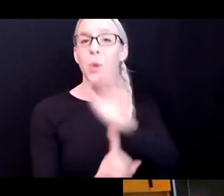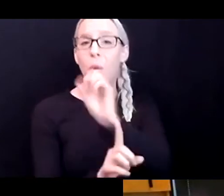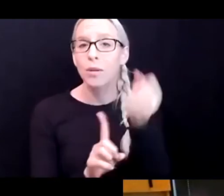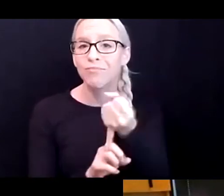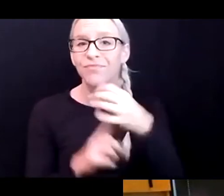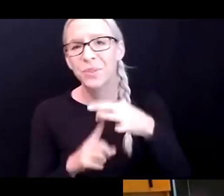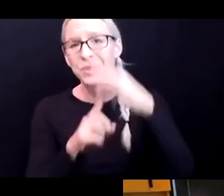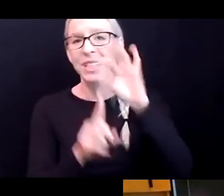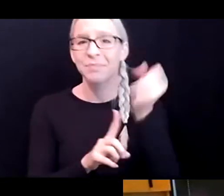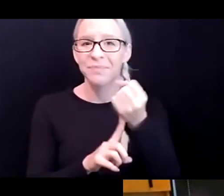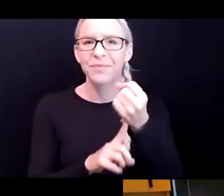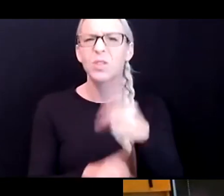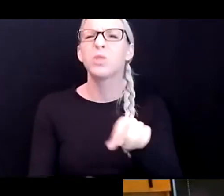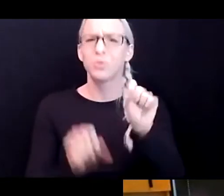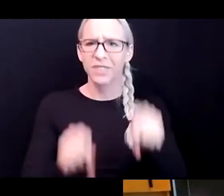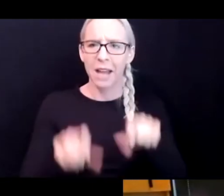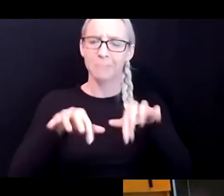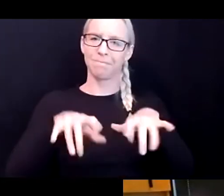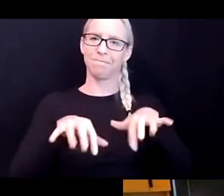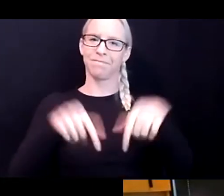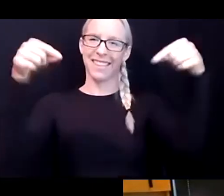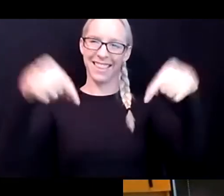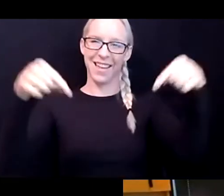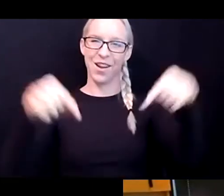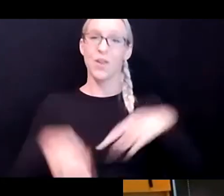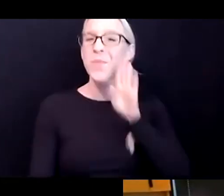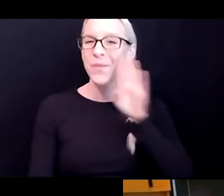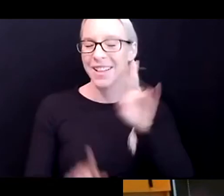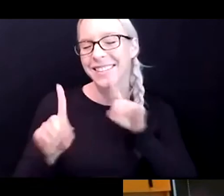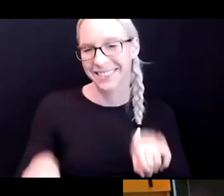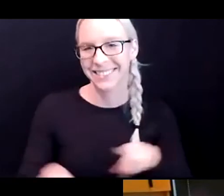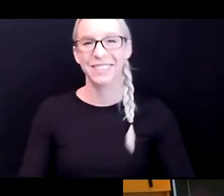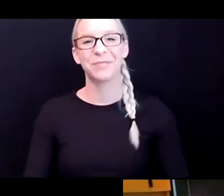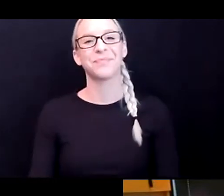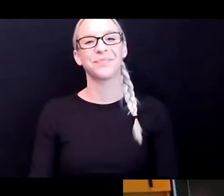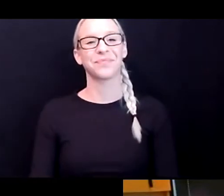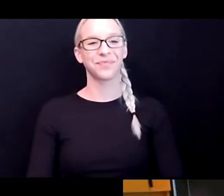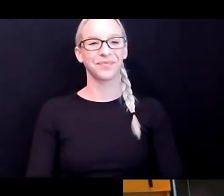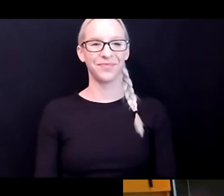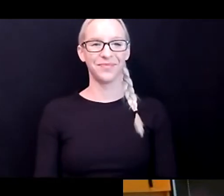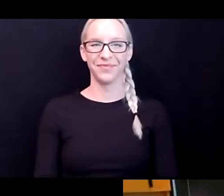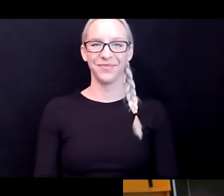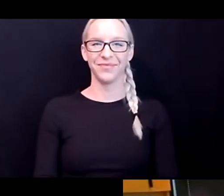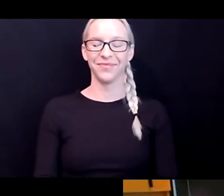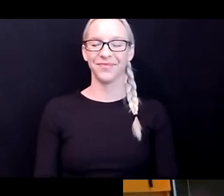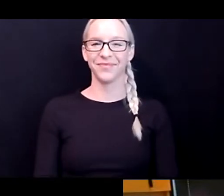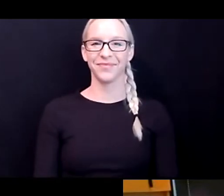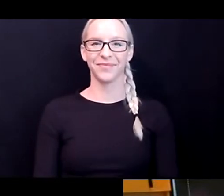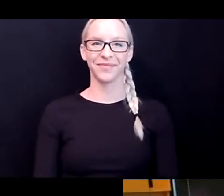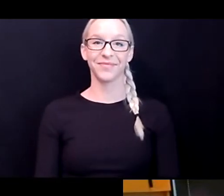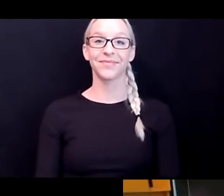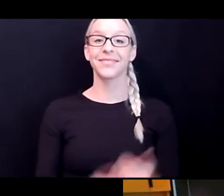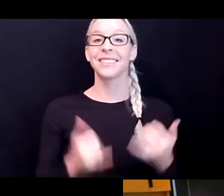answers box and we'll get that answered. So I want to talk a little bit in regards to